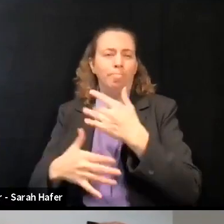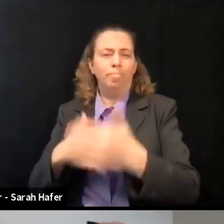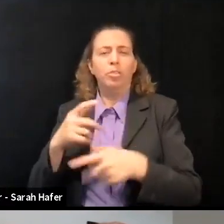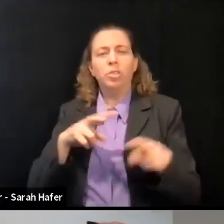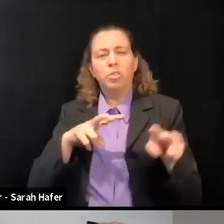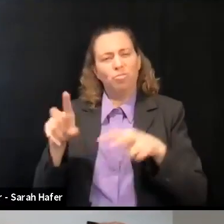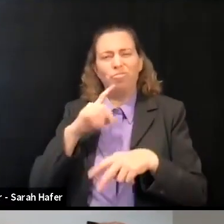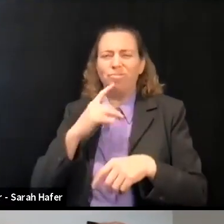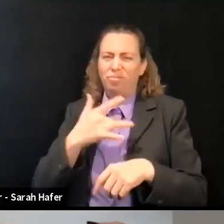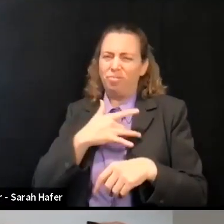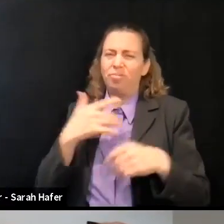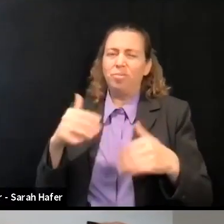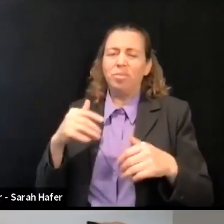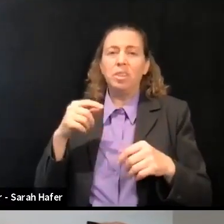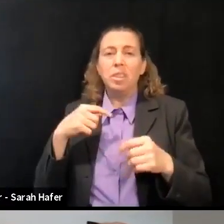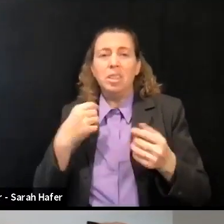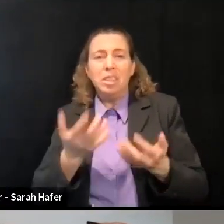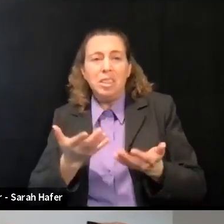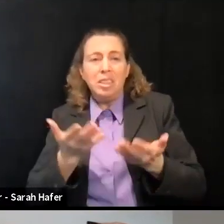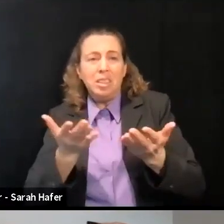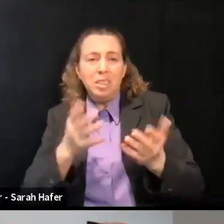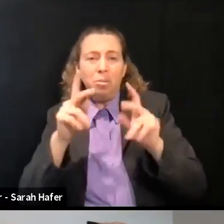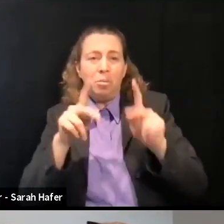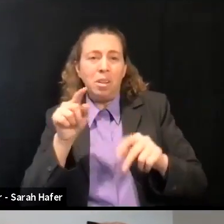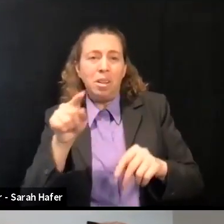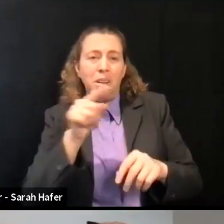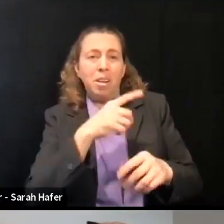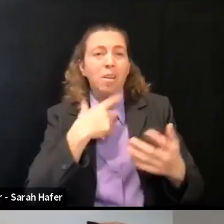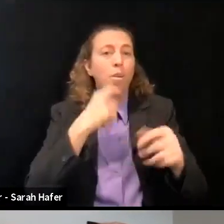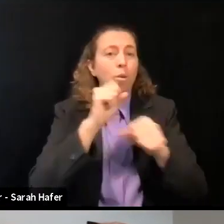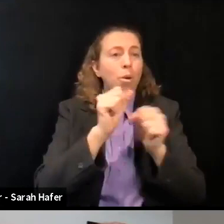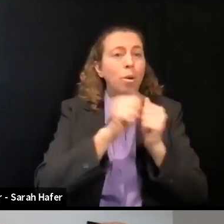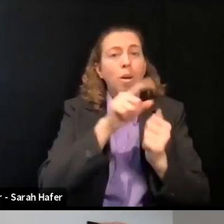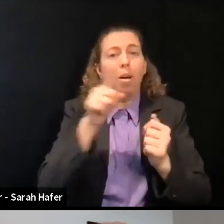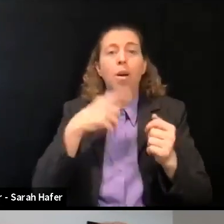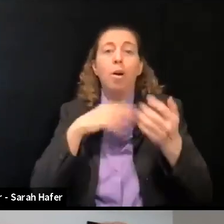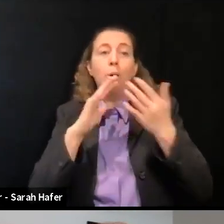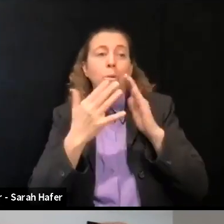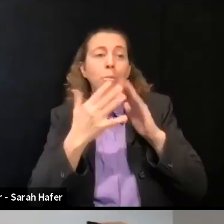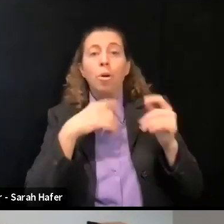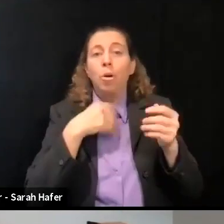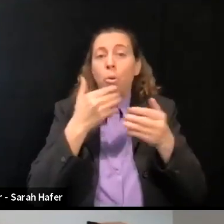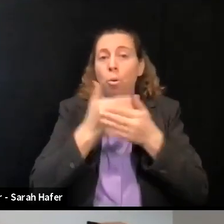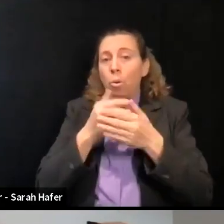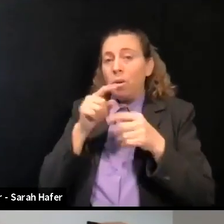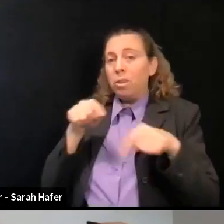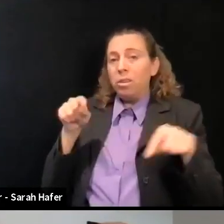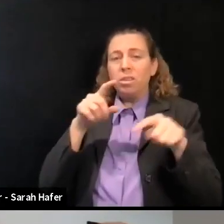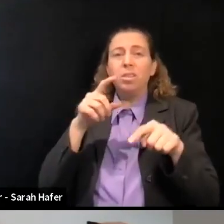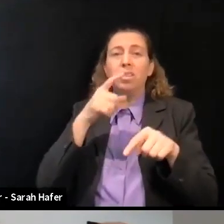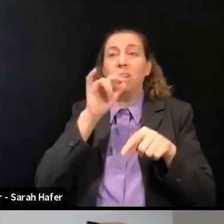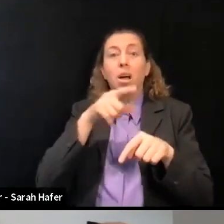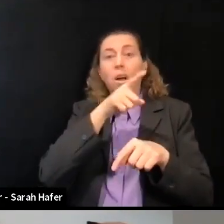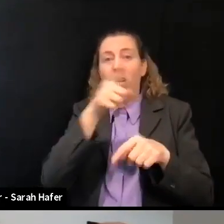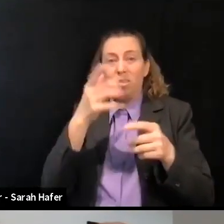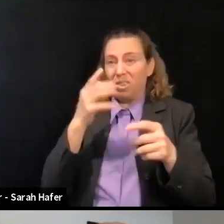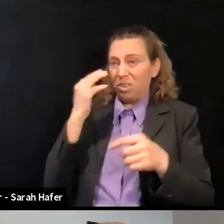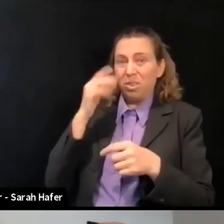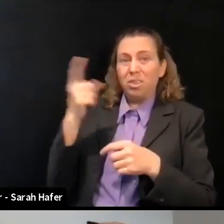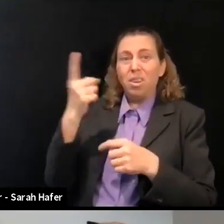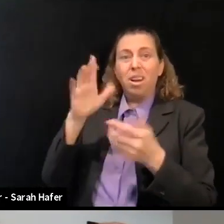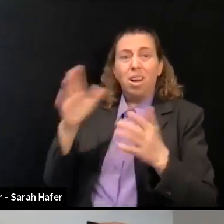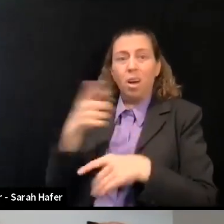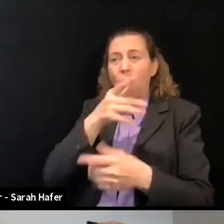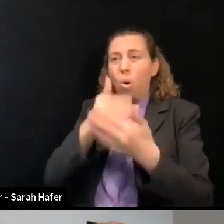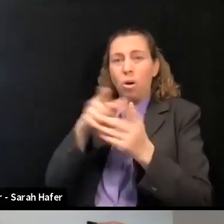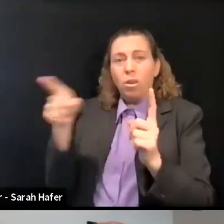I work with and also the people close to me that have experienced losses. And one thing is understand that our emotions, our